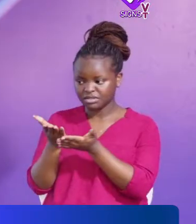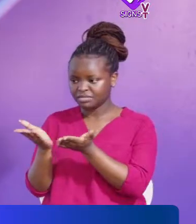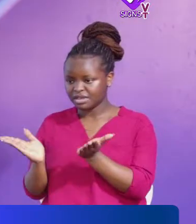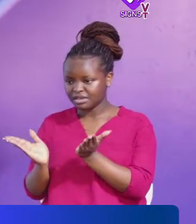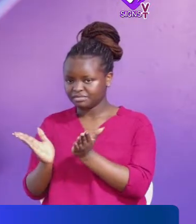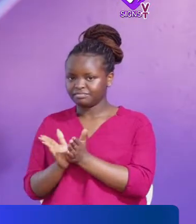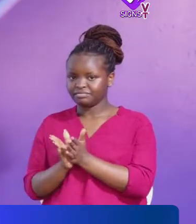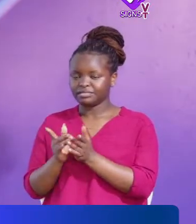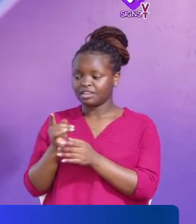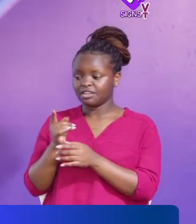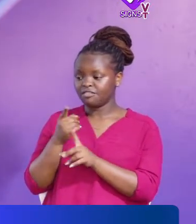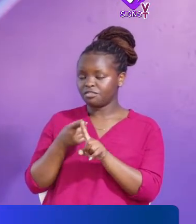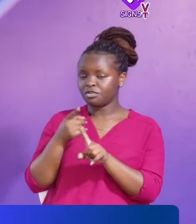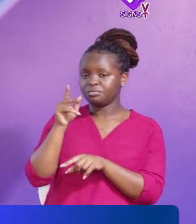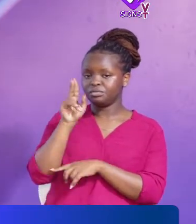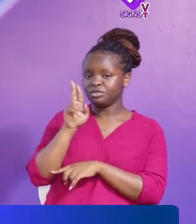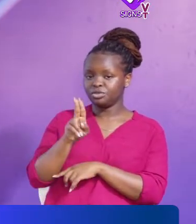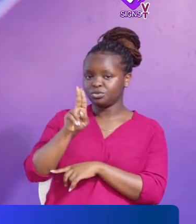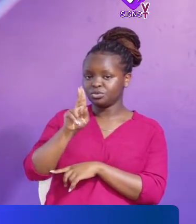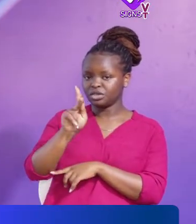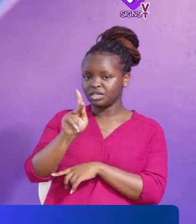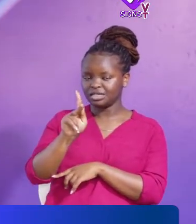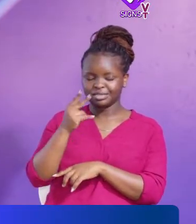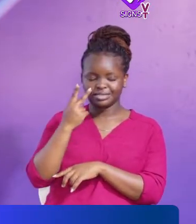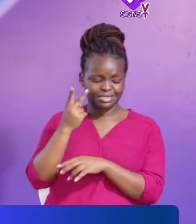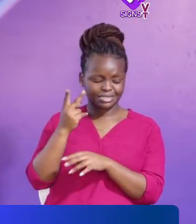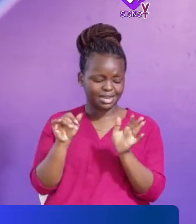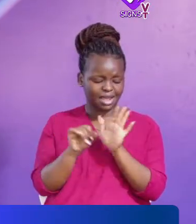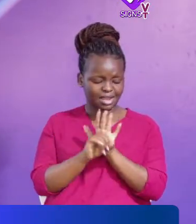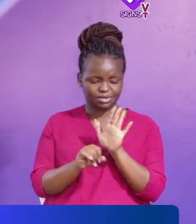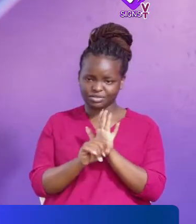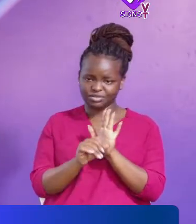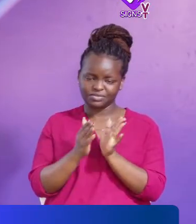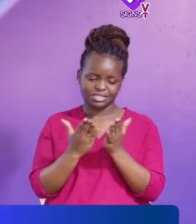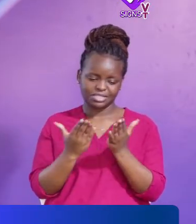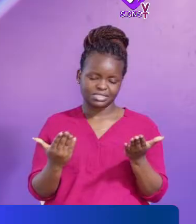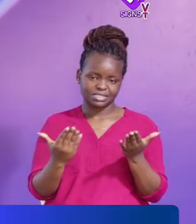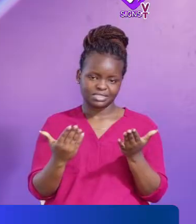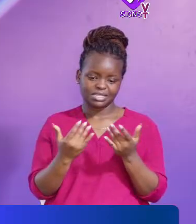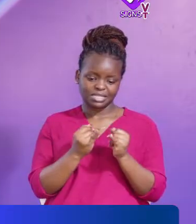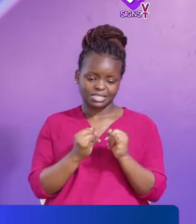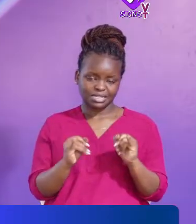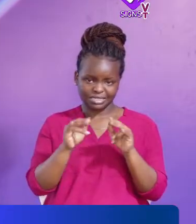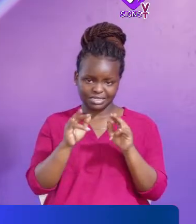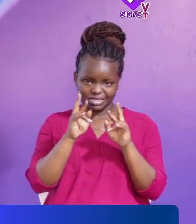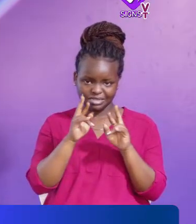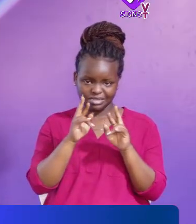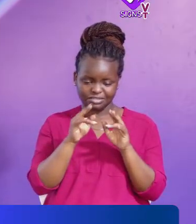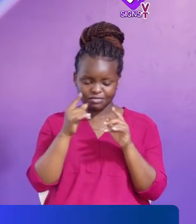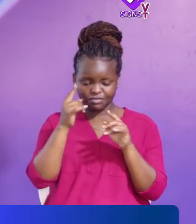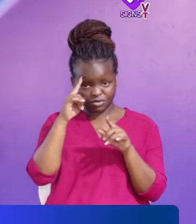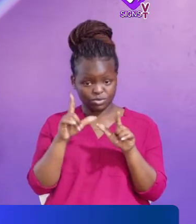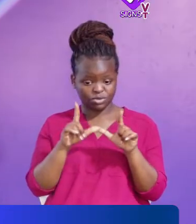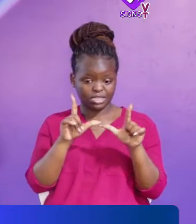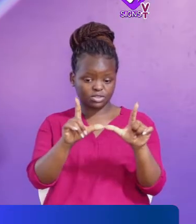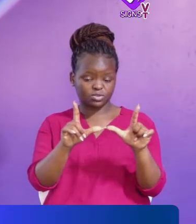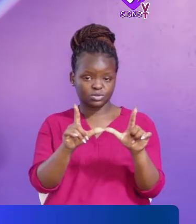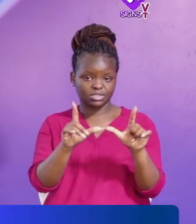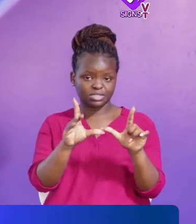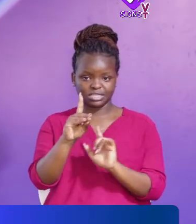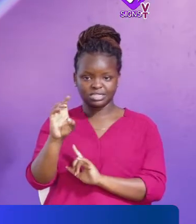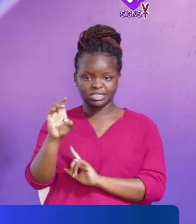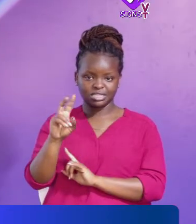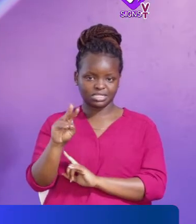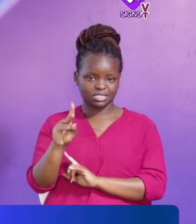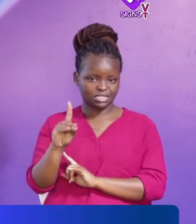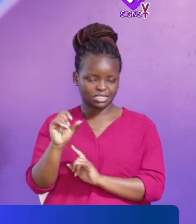from UK. So we've seen so many cases. The sanctity of title deed in Kenya is not there. Alan, if we just